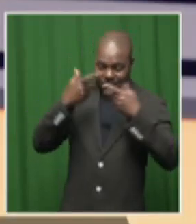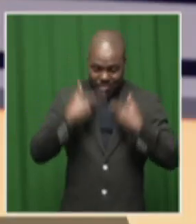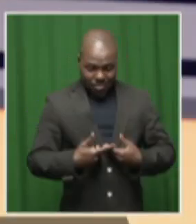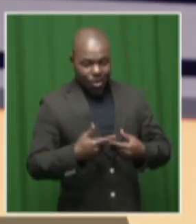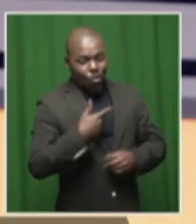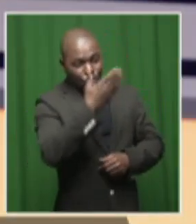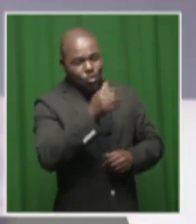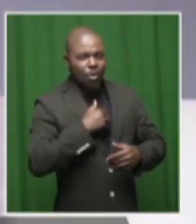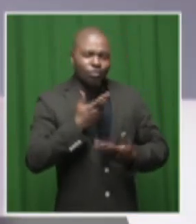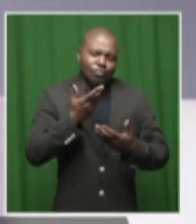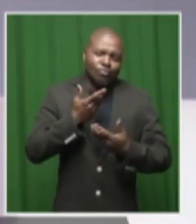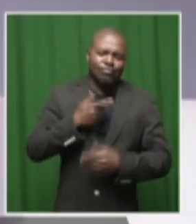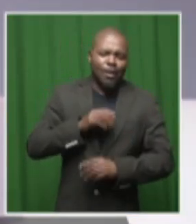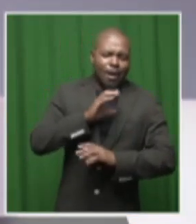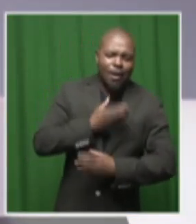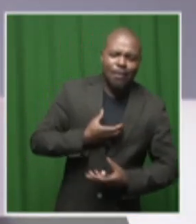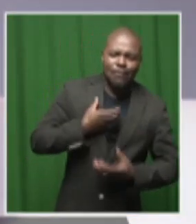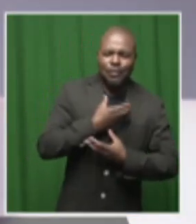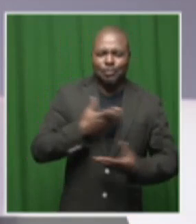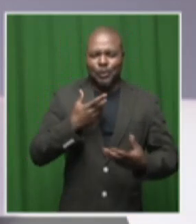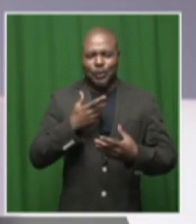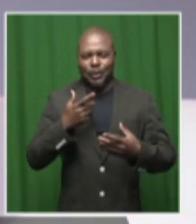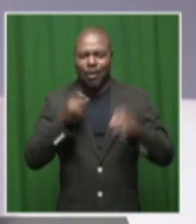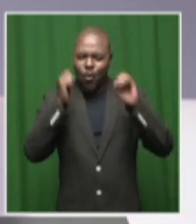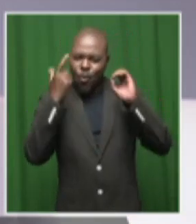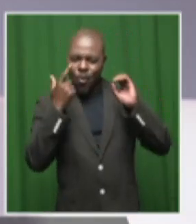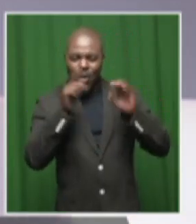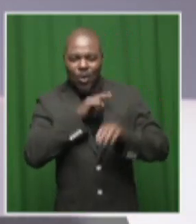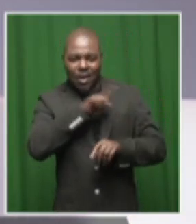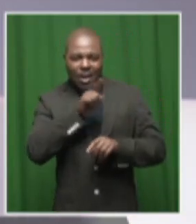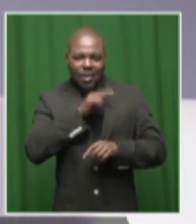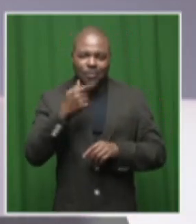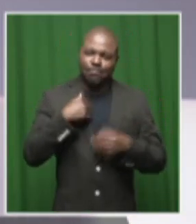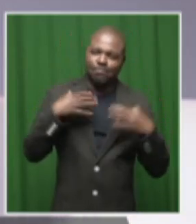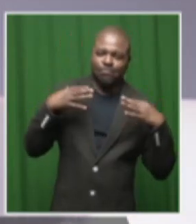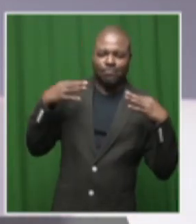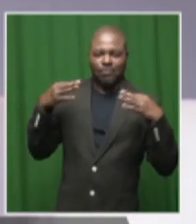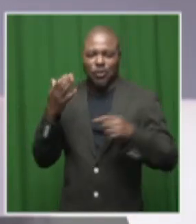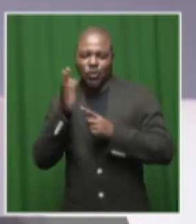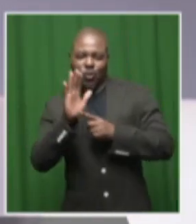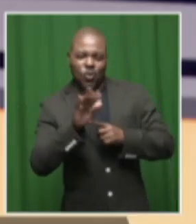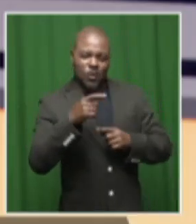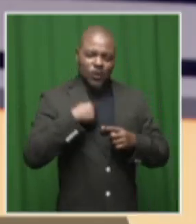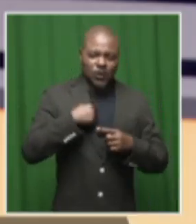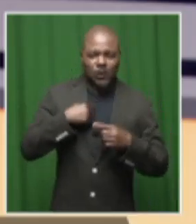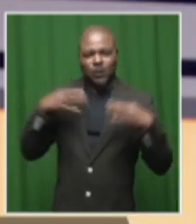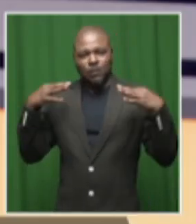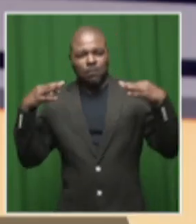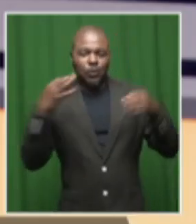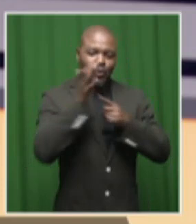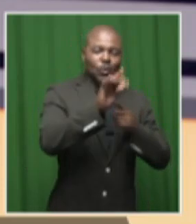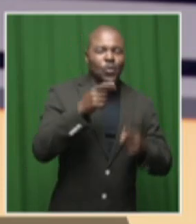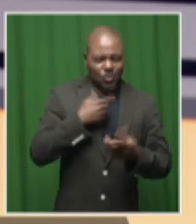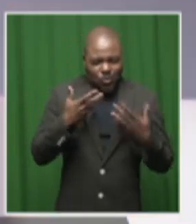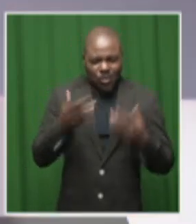looking comfortable, looking cool, because South Africans, we know that we like ukswenka. We like looking fantastic. And